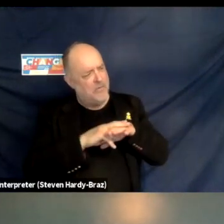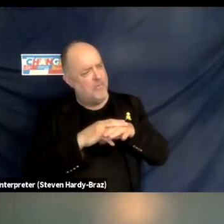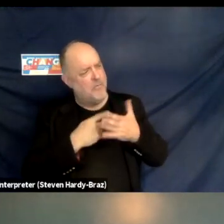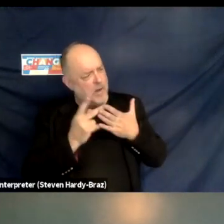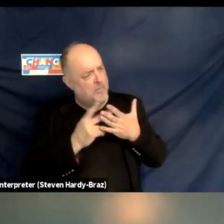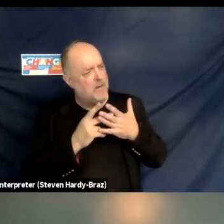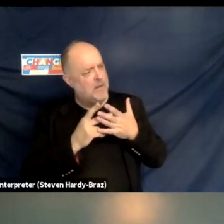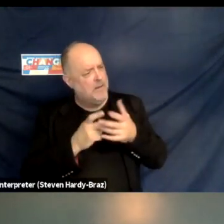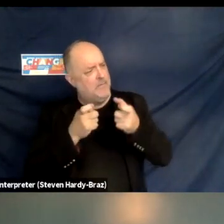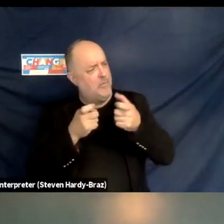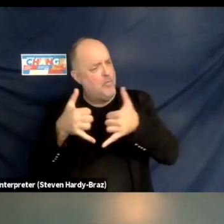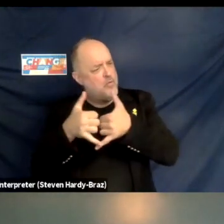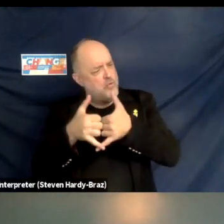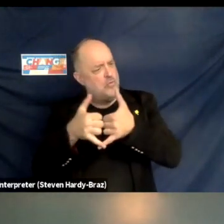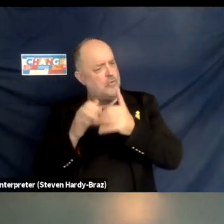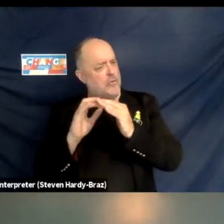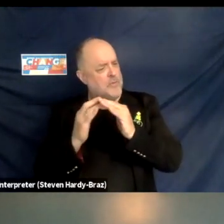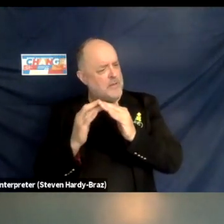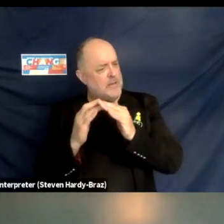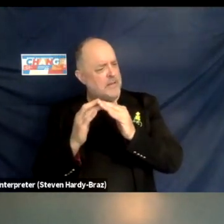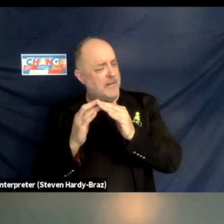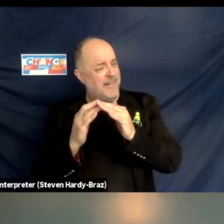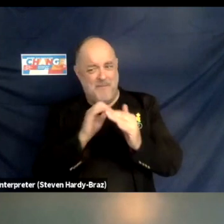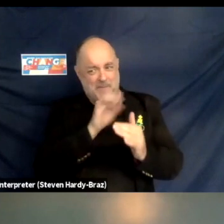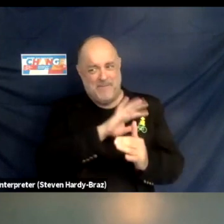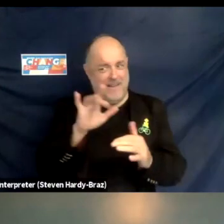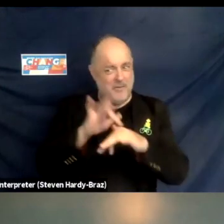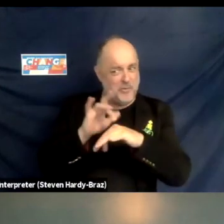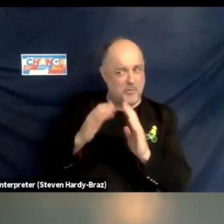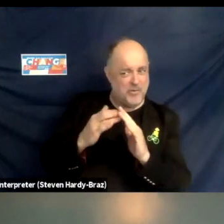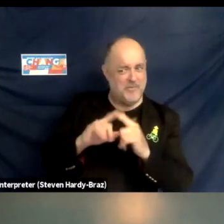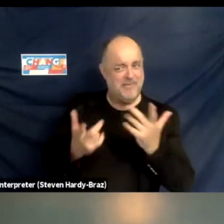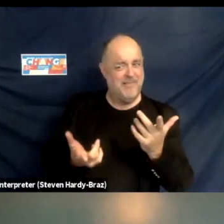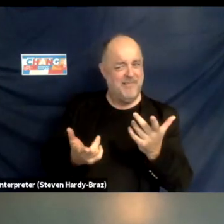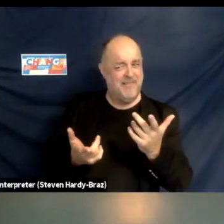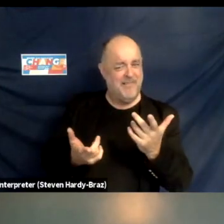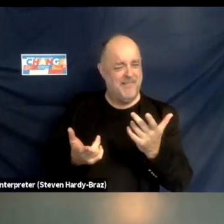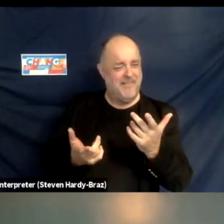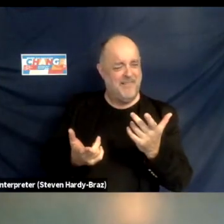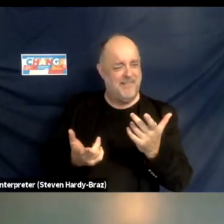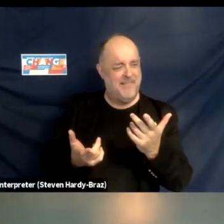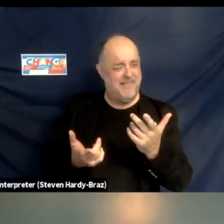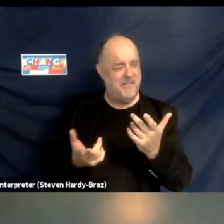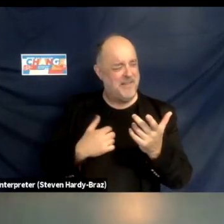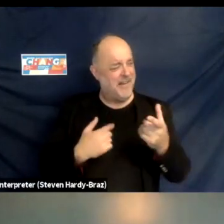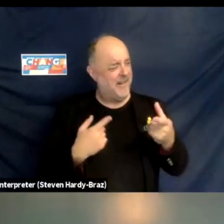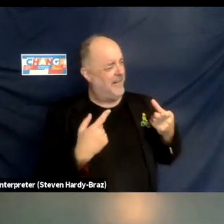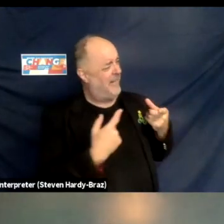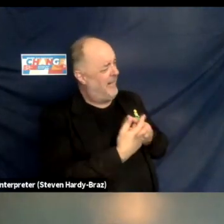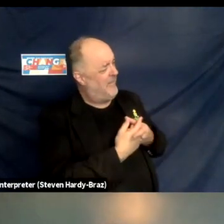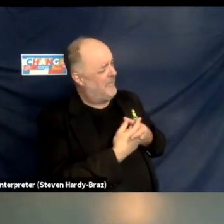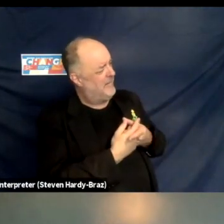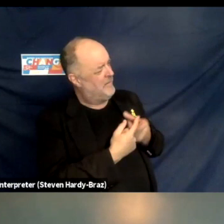and recommendations to communities that I've never been to, that it's almost in direct conflict to the very, you